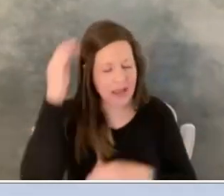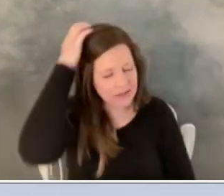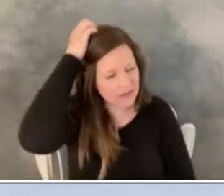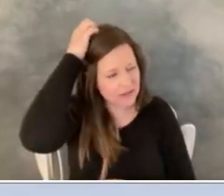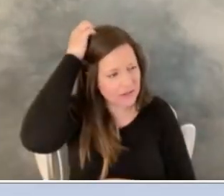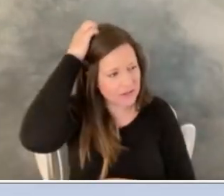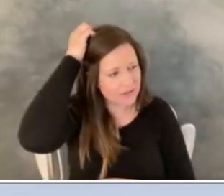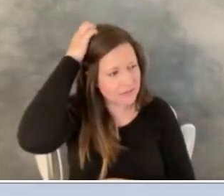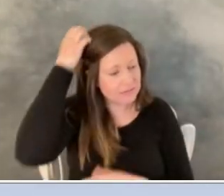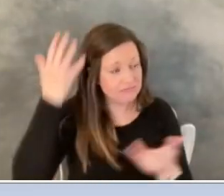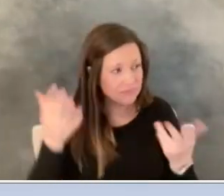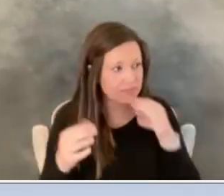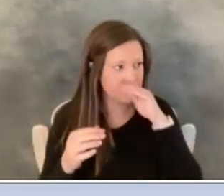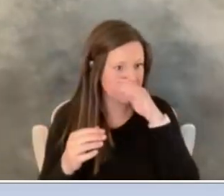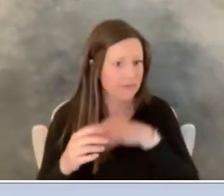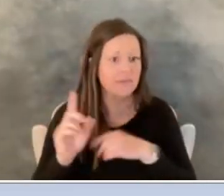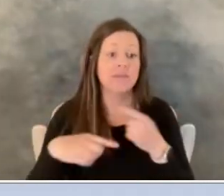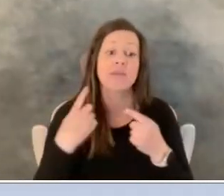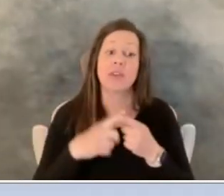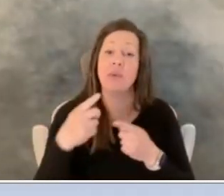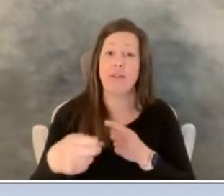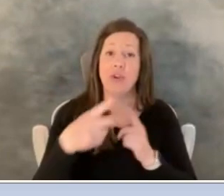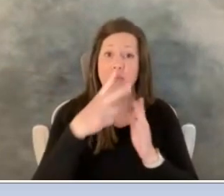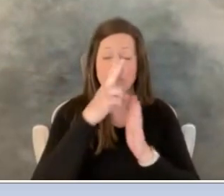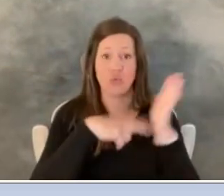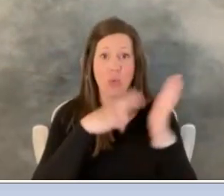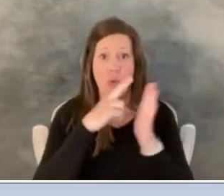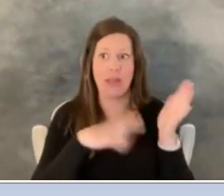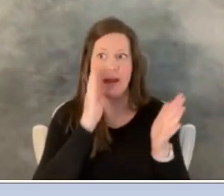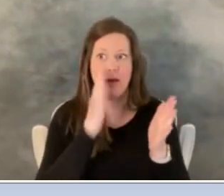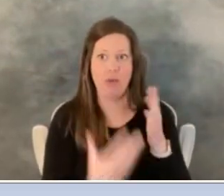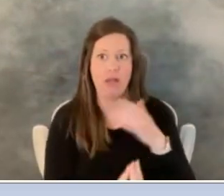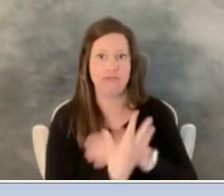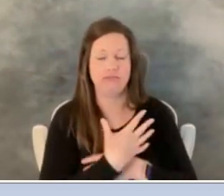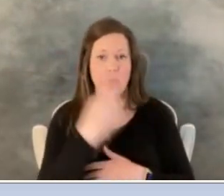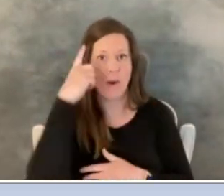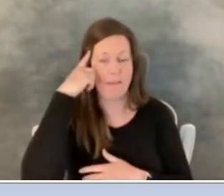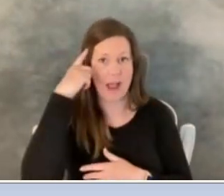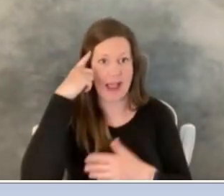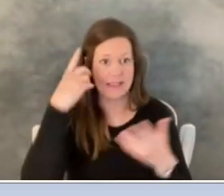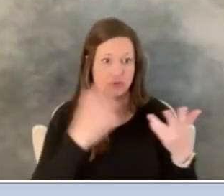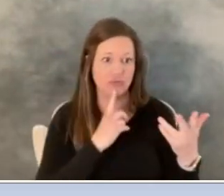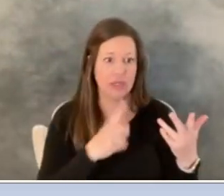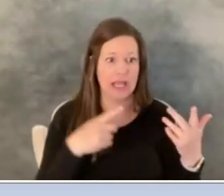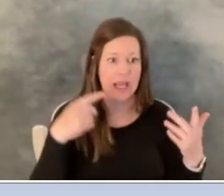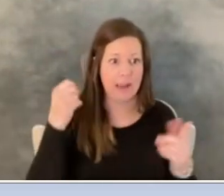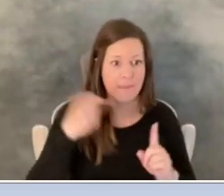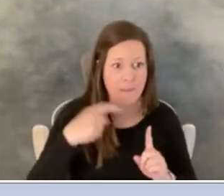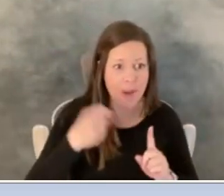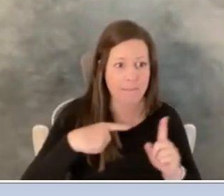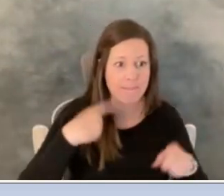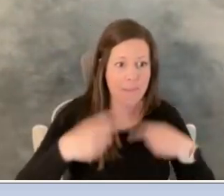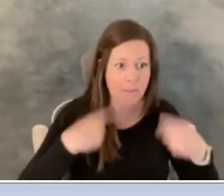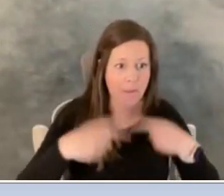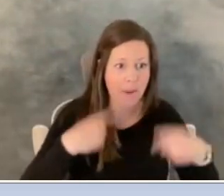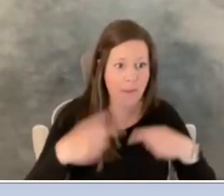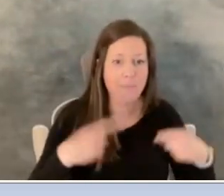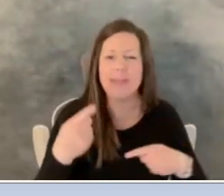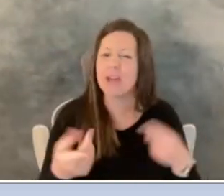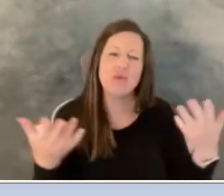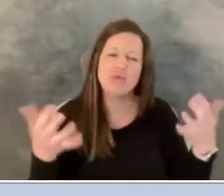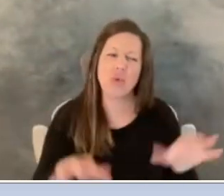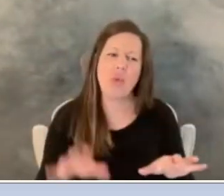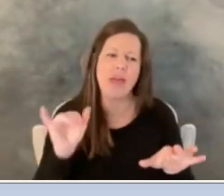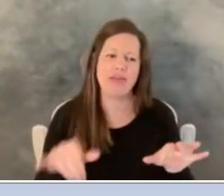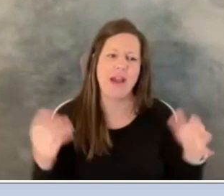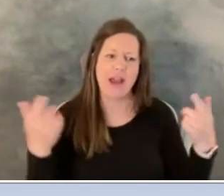you see when you are scrolling, it will get your mind thinking, and you don't want that kind of psychological stimulation right before bedtime.